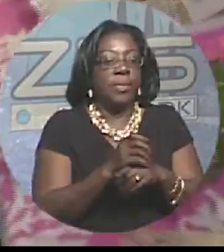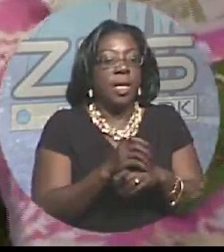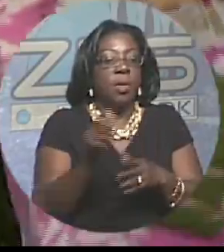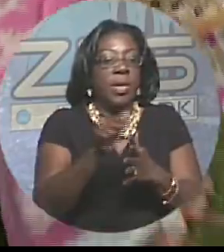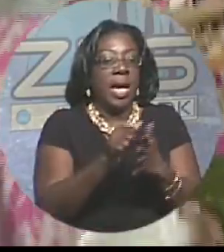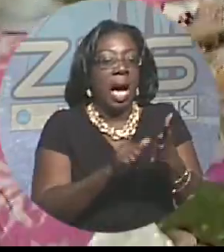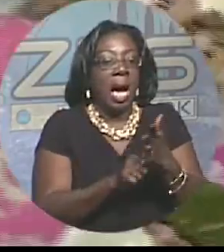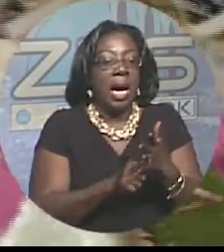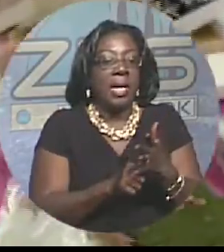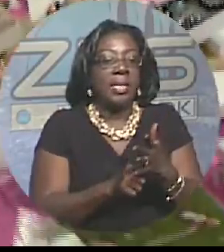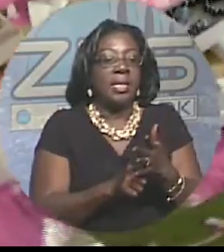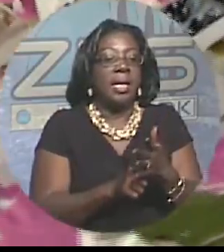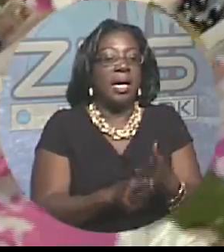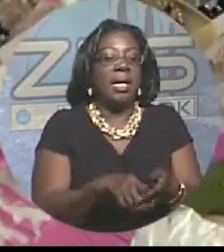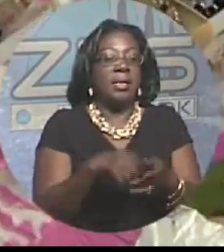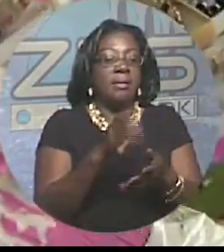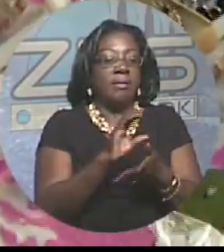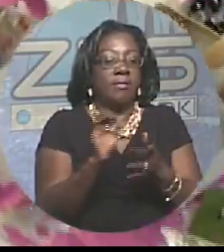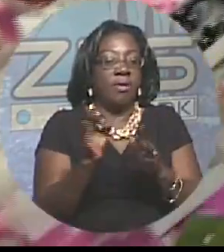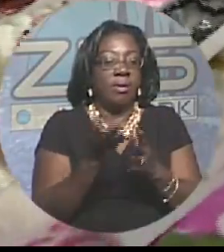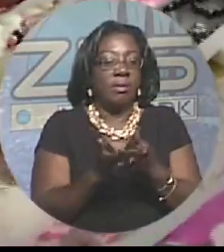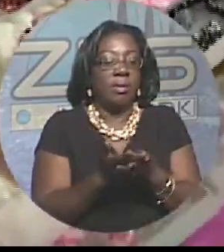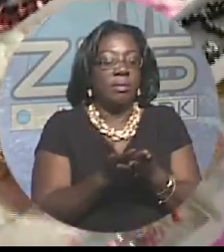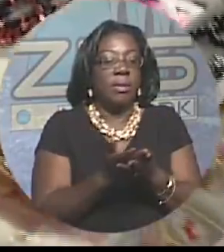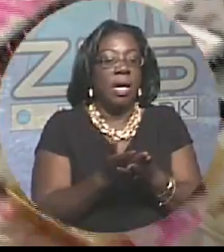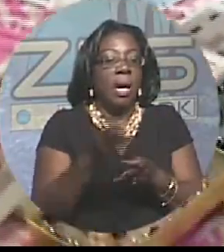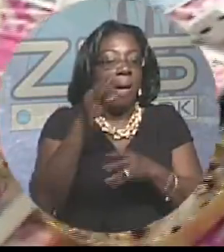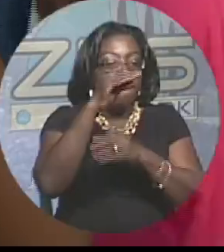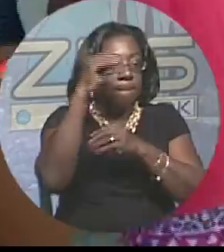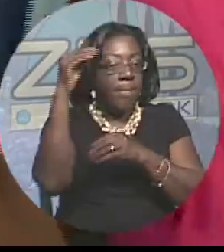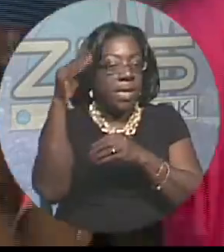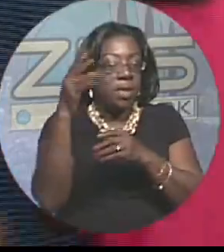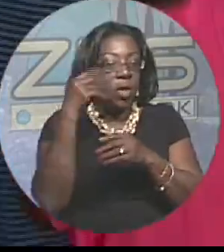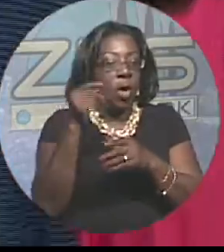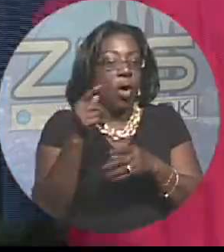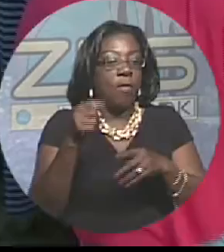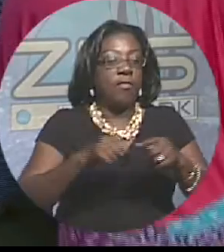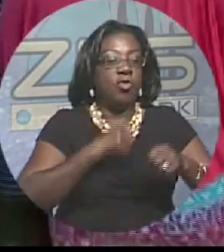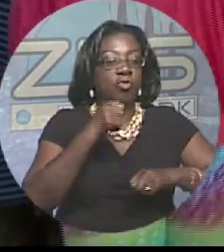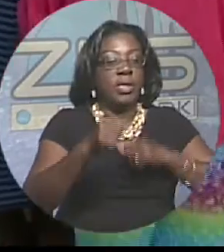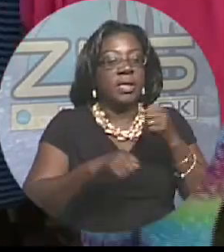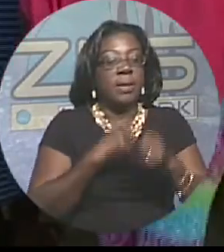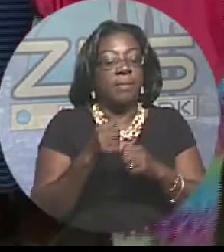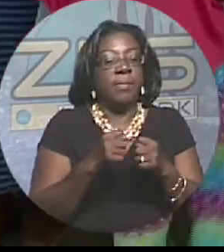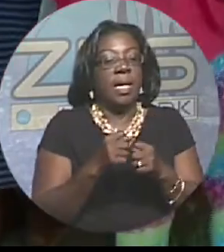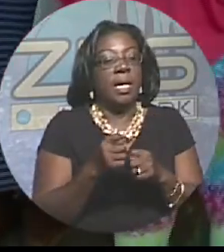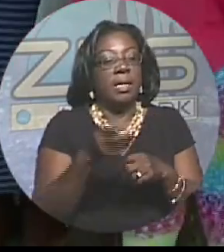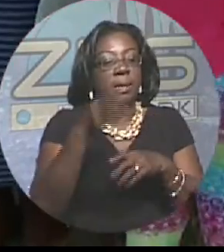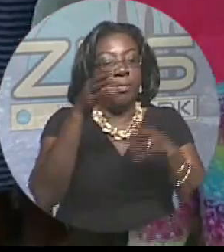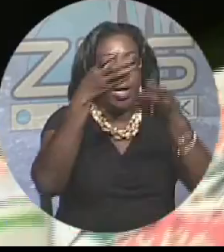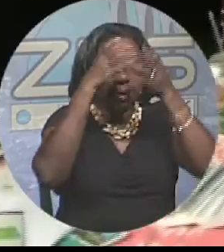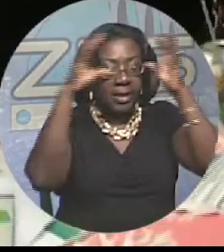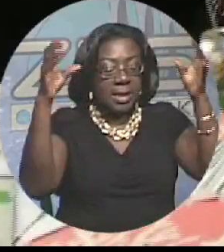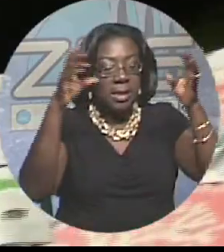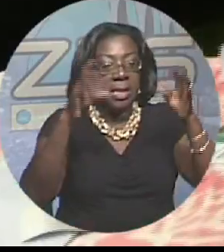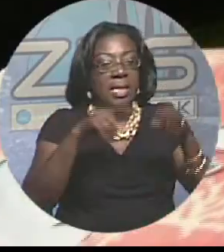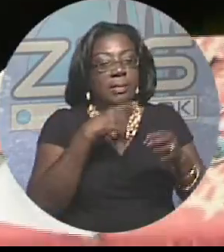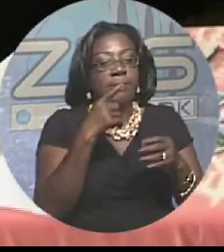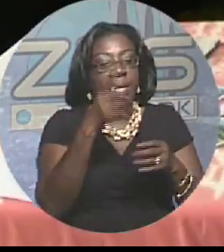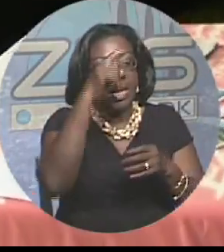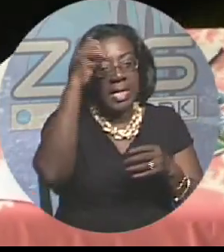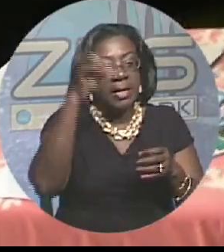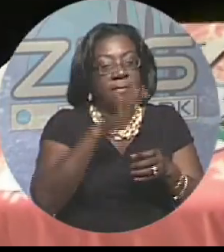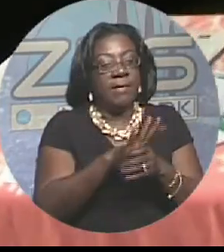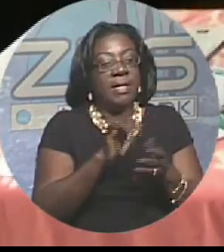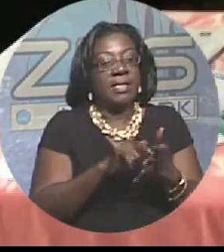flair, and indigenous flora and fauna. Minister of Tourism Obi Wilshcombe and BHTA President Stuart Bow believes these